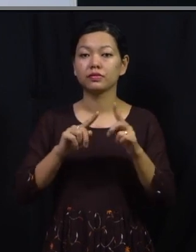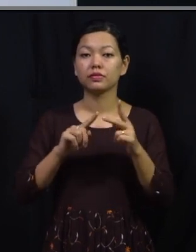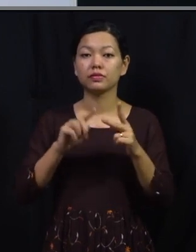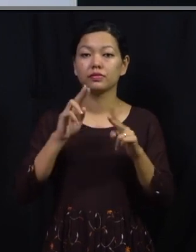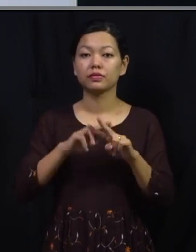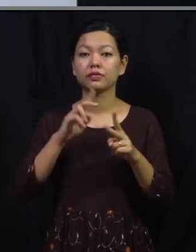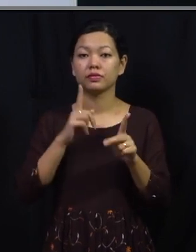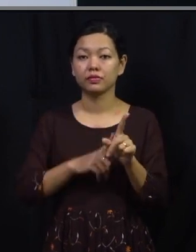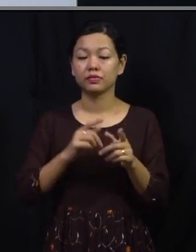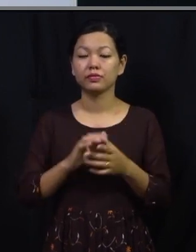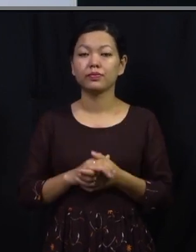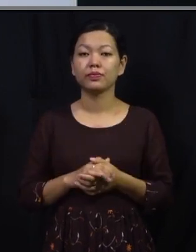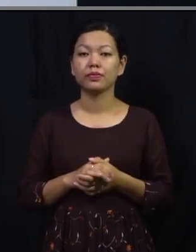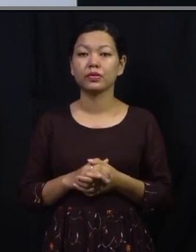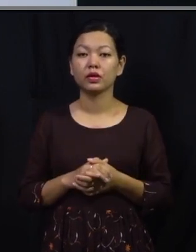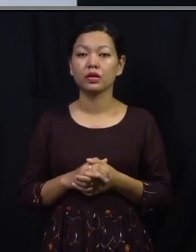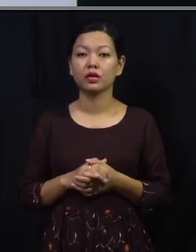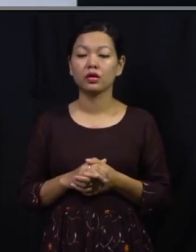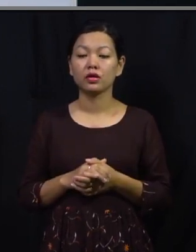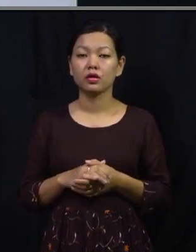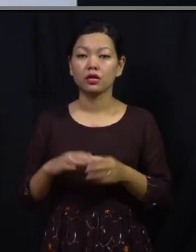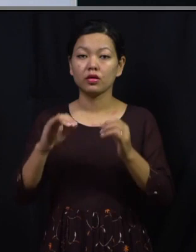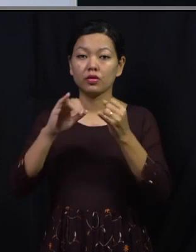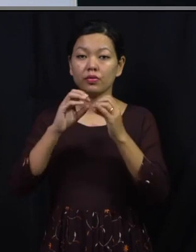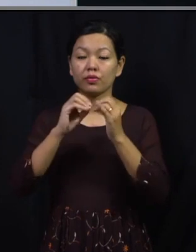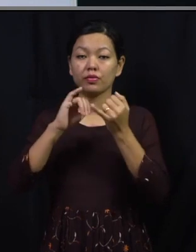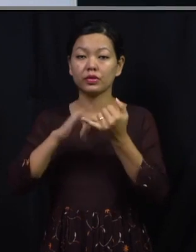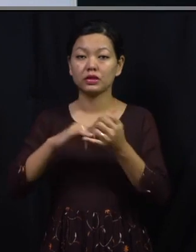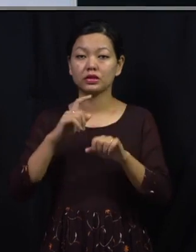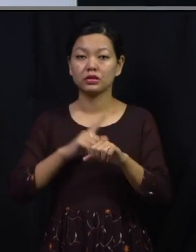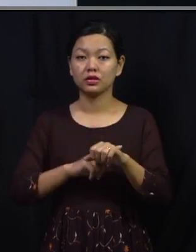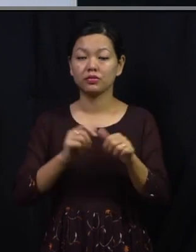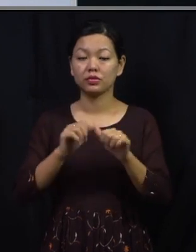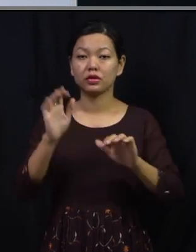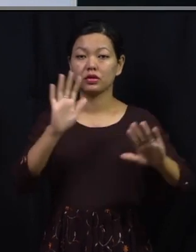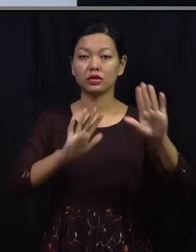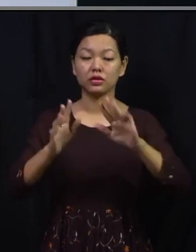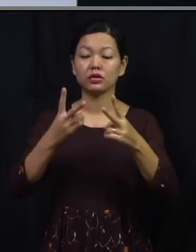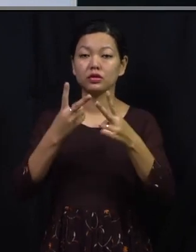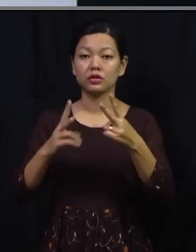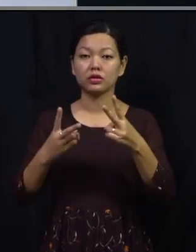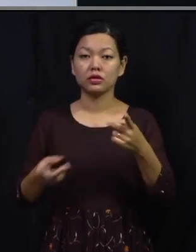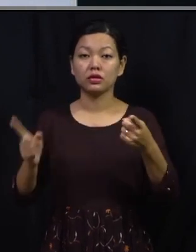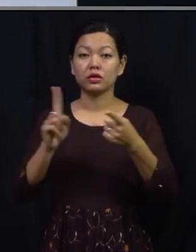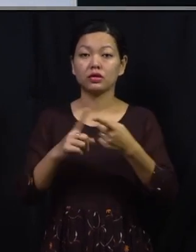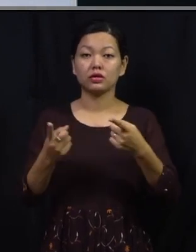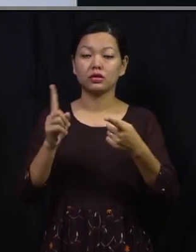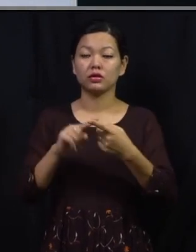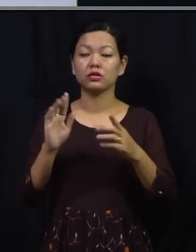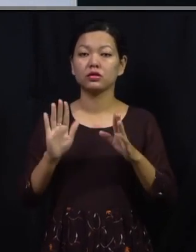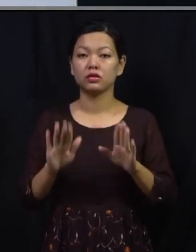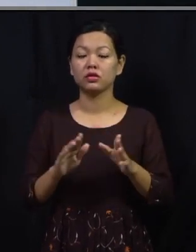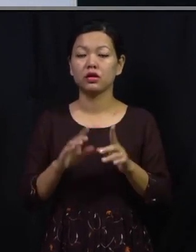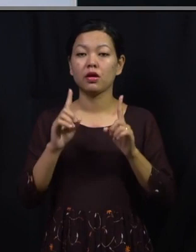terms. In a business or in a firm, there are activities happening, there are events occurring, but